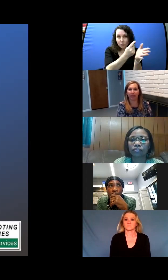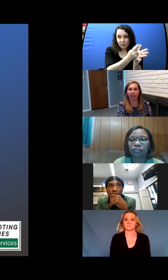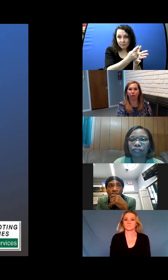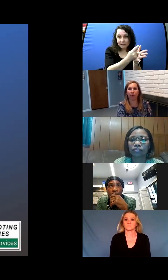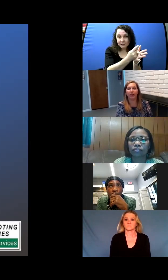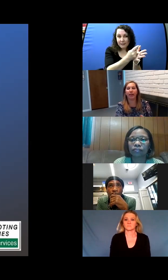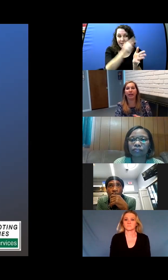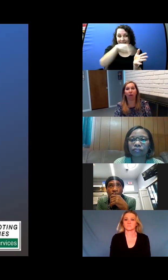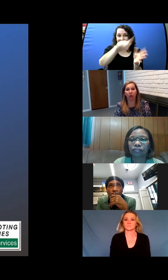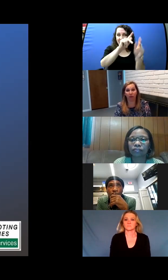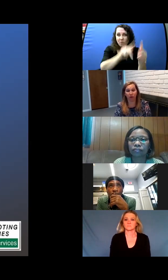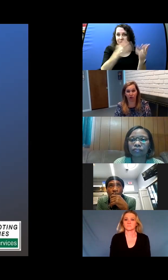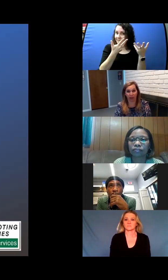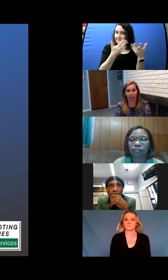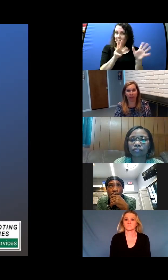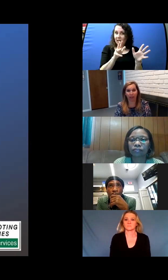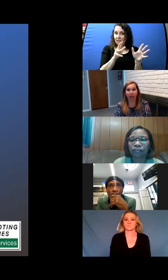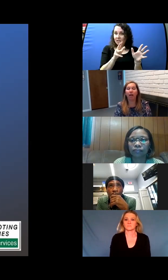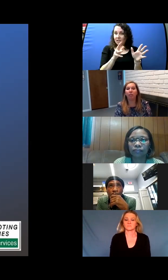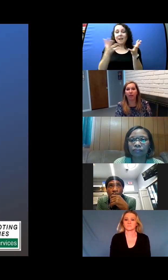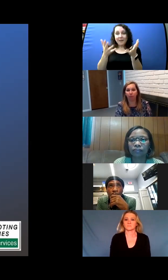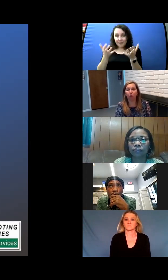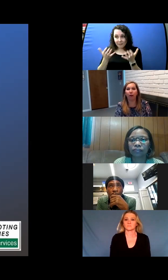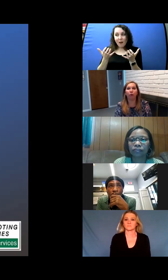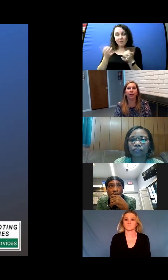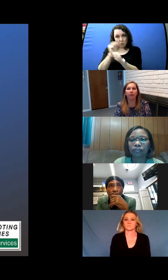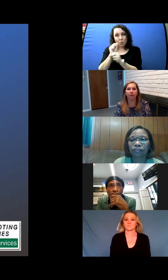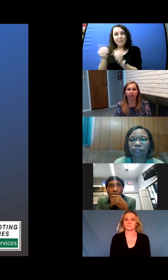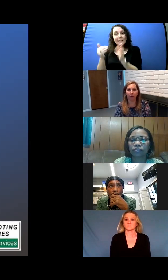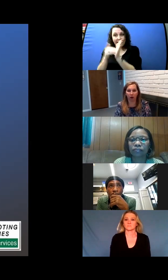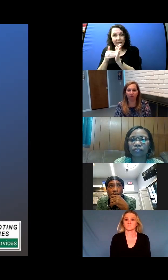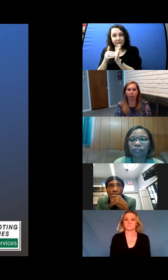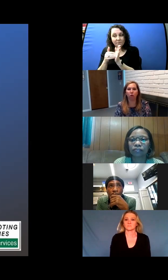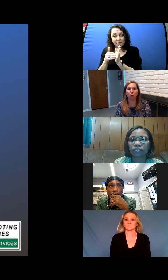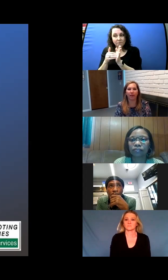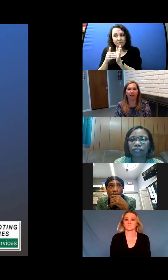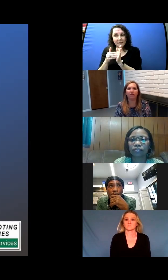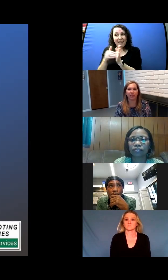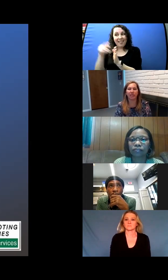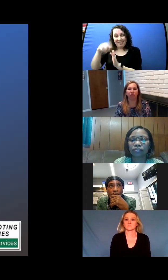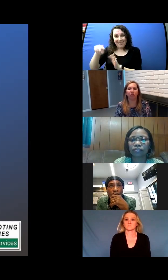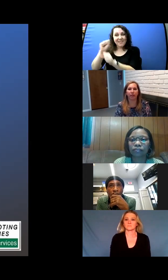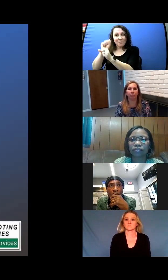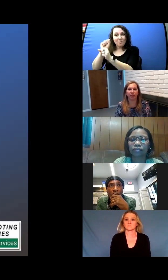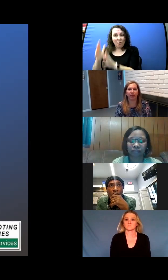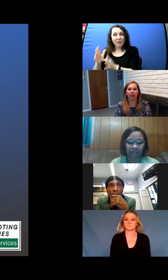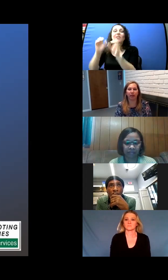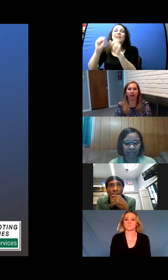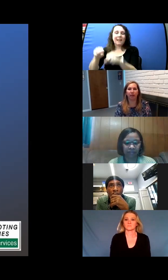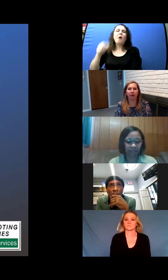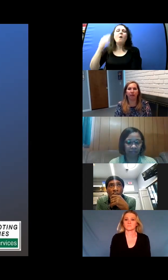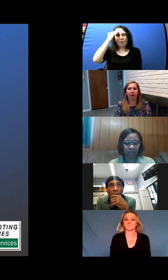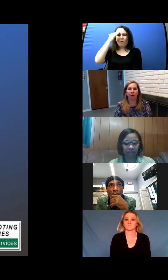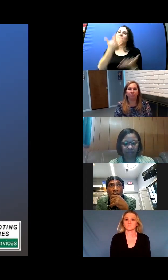has completed treatment and now they want their job back, the employer can feel comfortable knowing that they have successfully